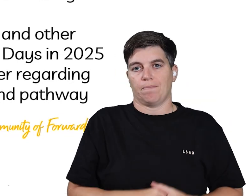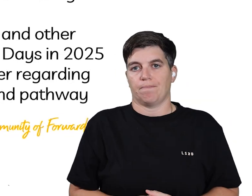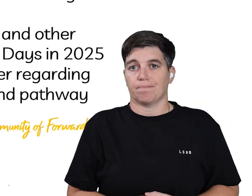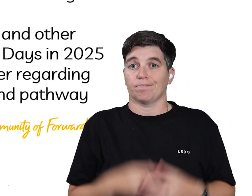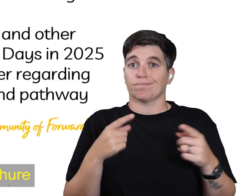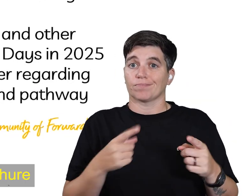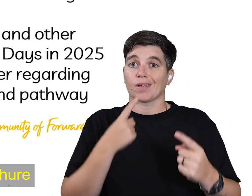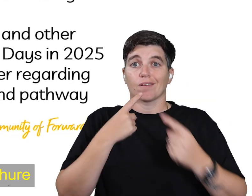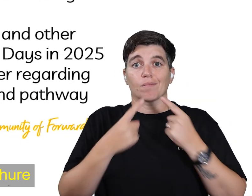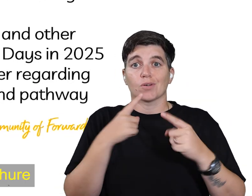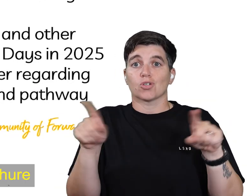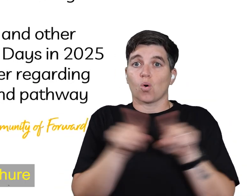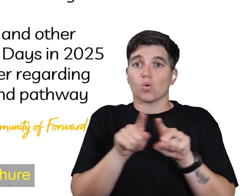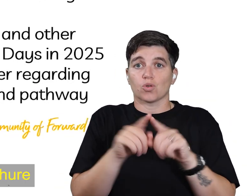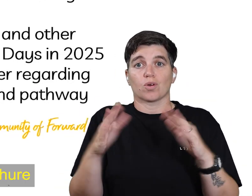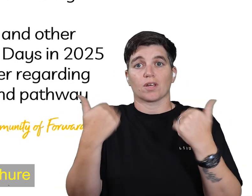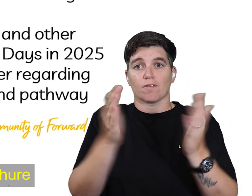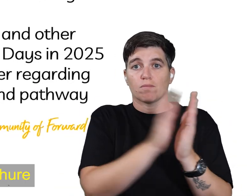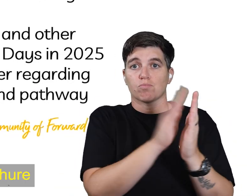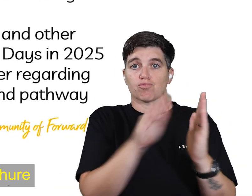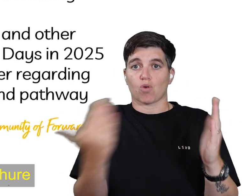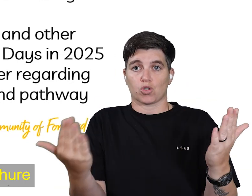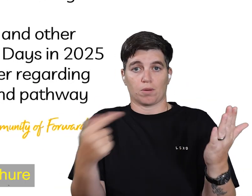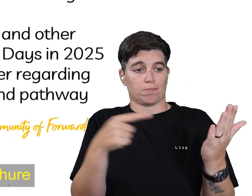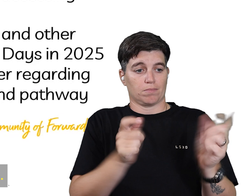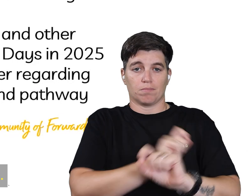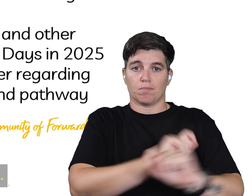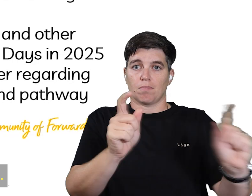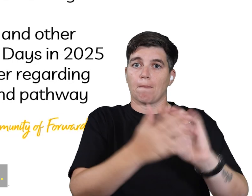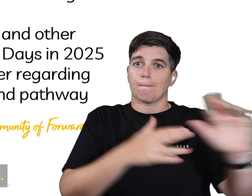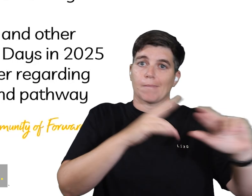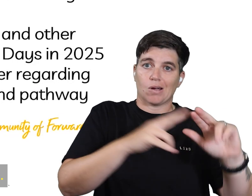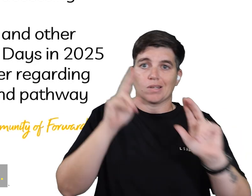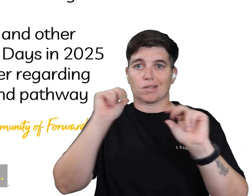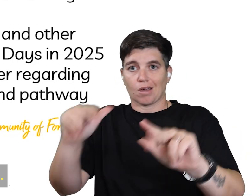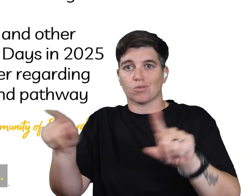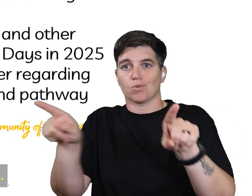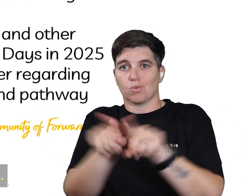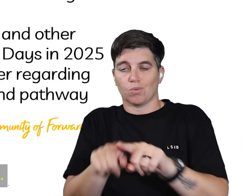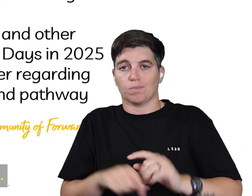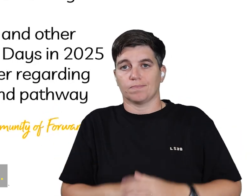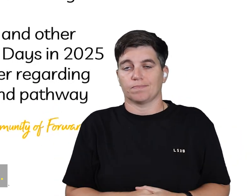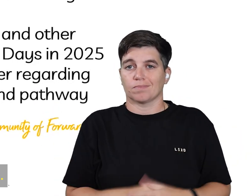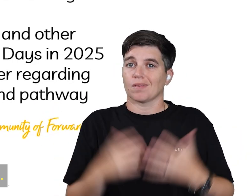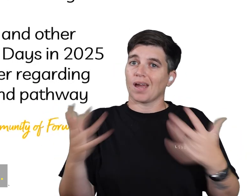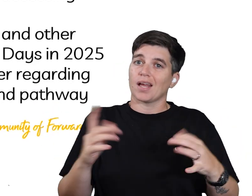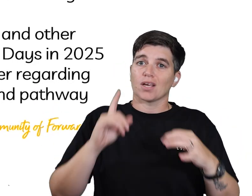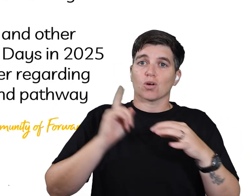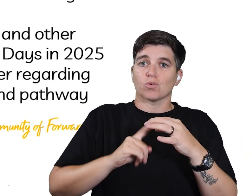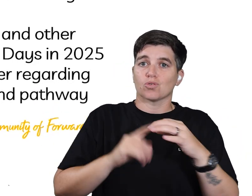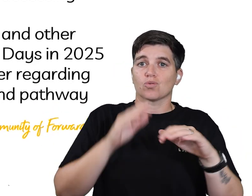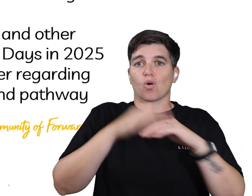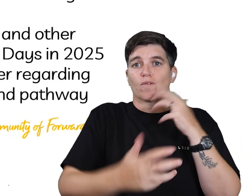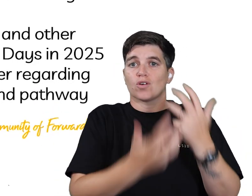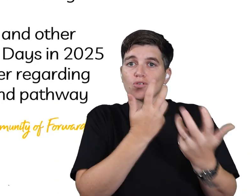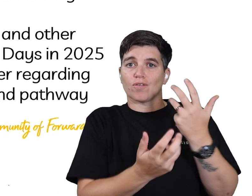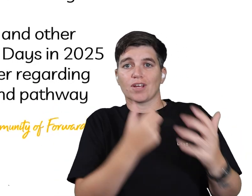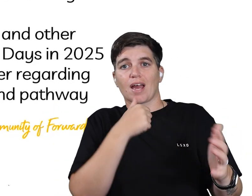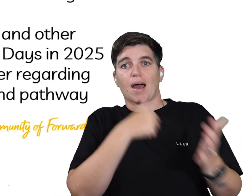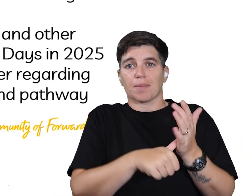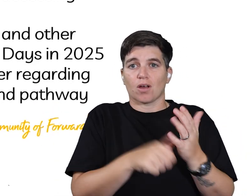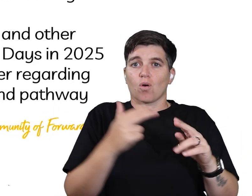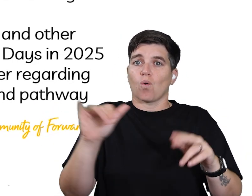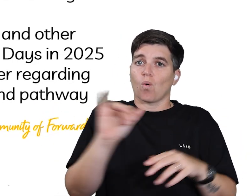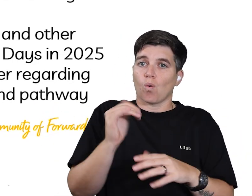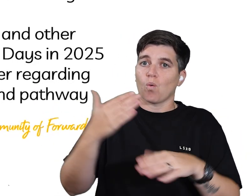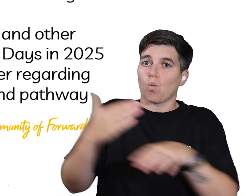application. This information will also be provided in a brochure and will be shared with parents and caregivers. For any questions regarding